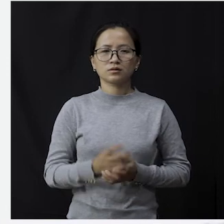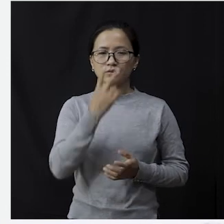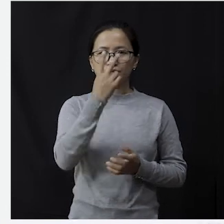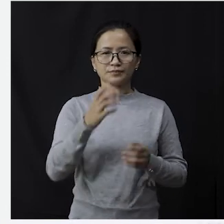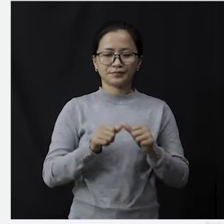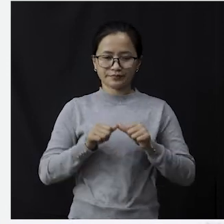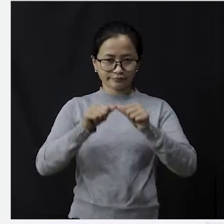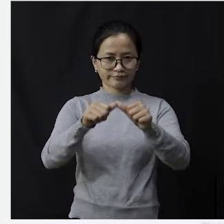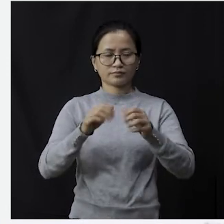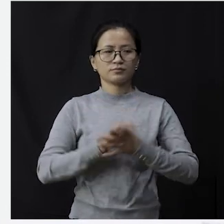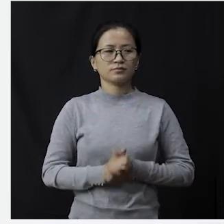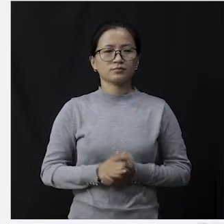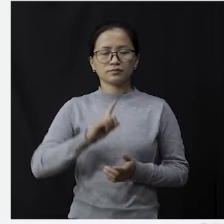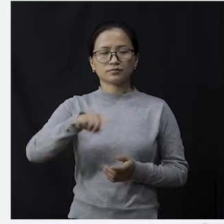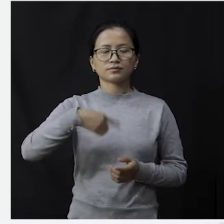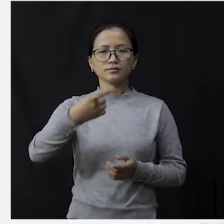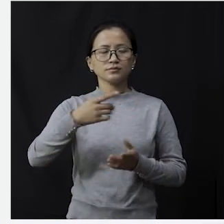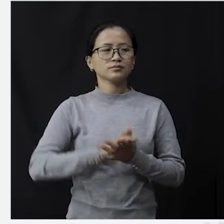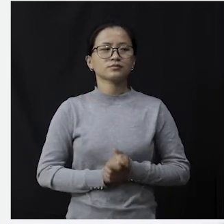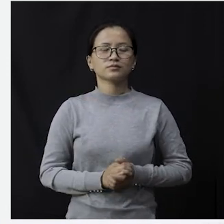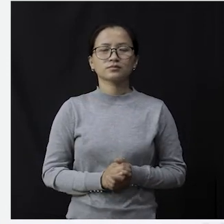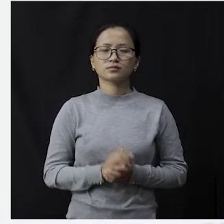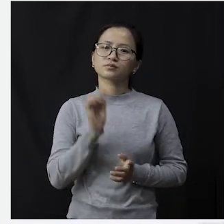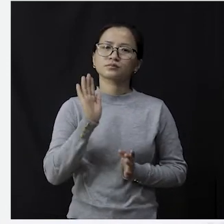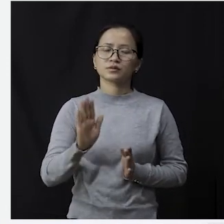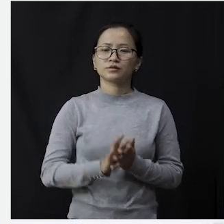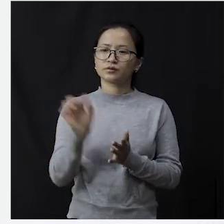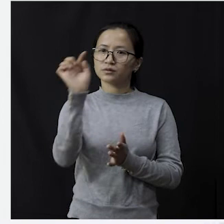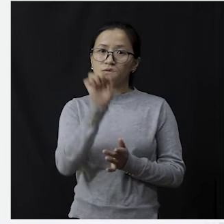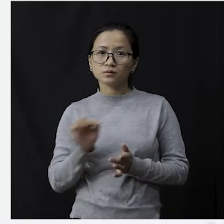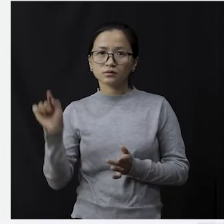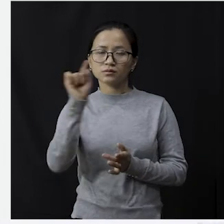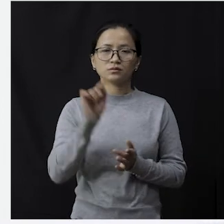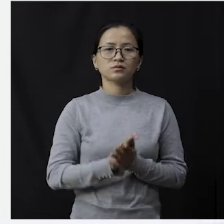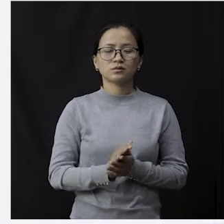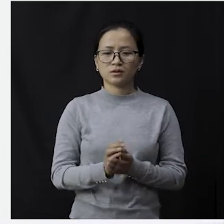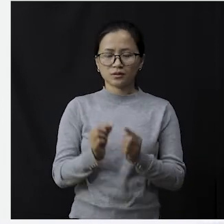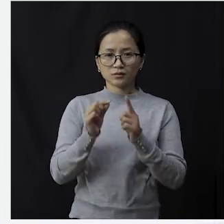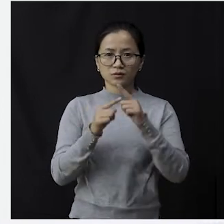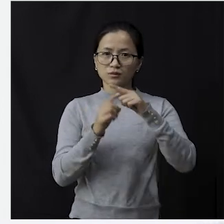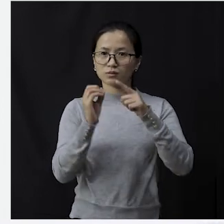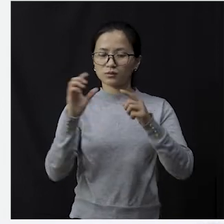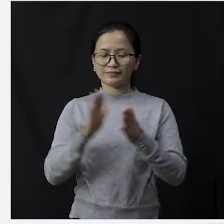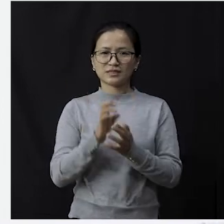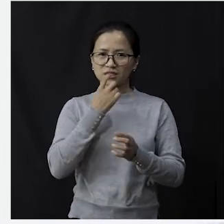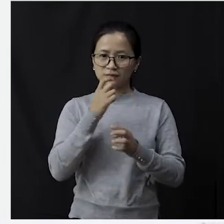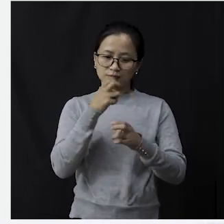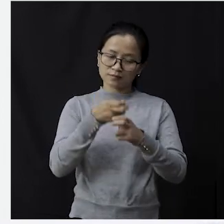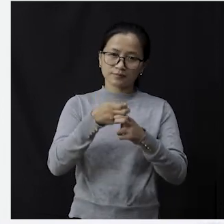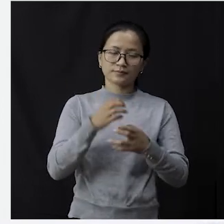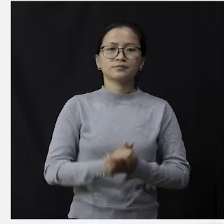answer. Next activity is that you have to circle these tools or the items that the